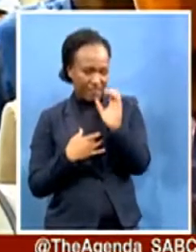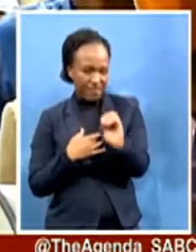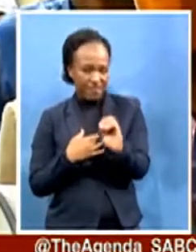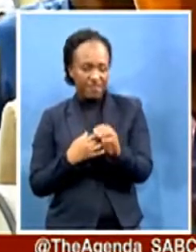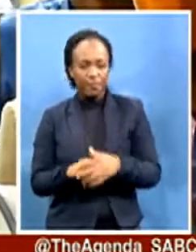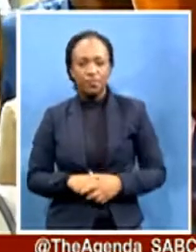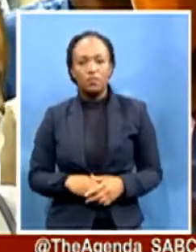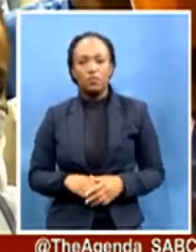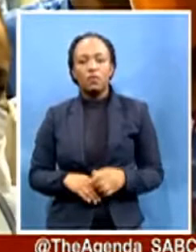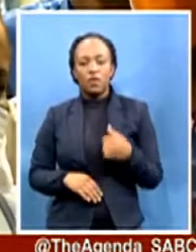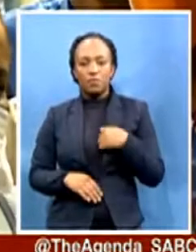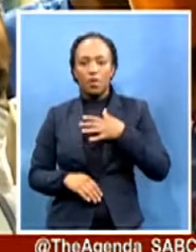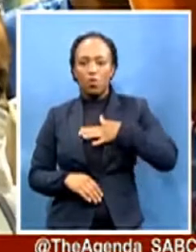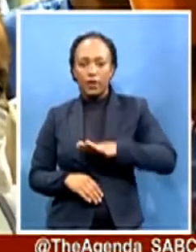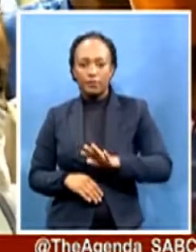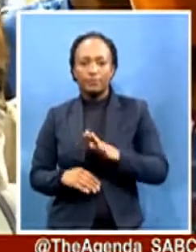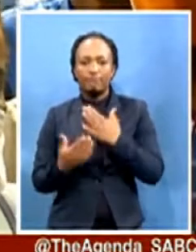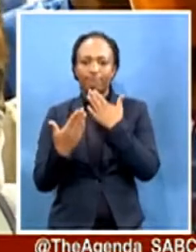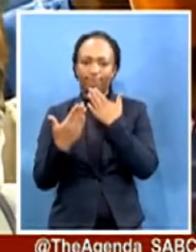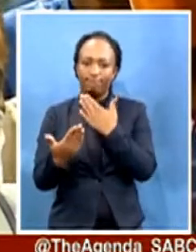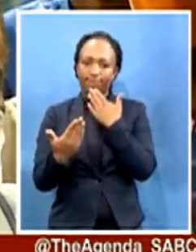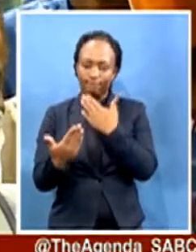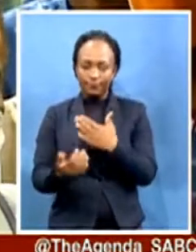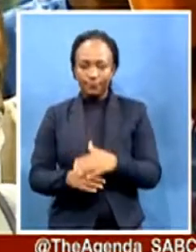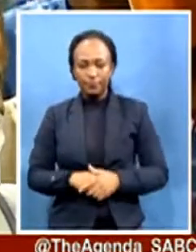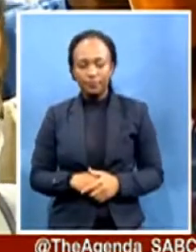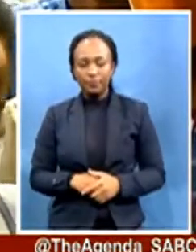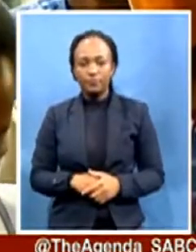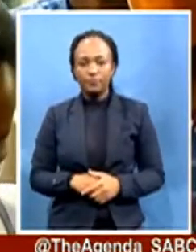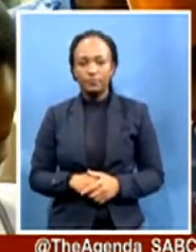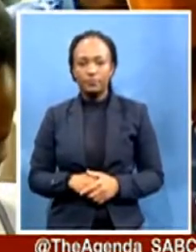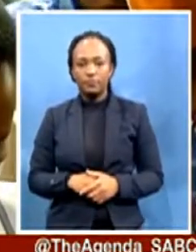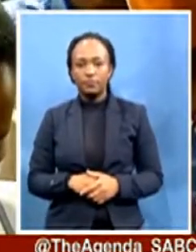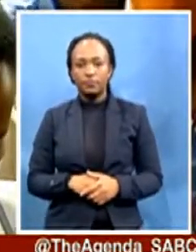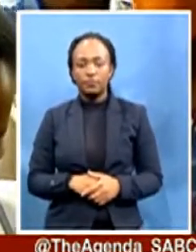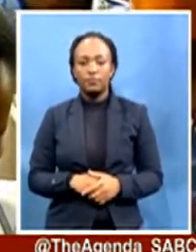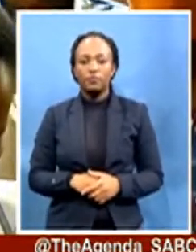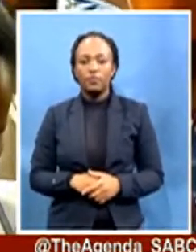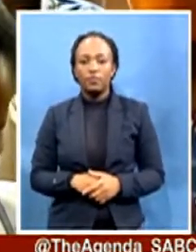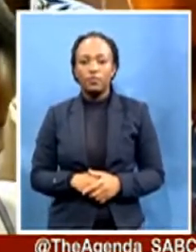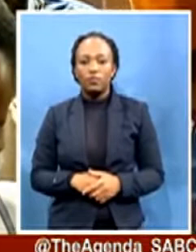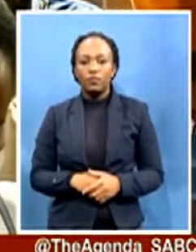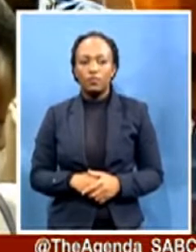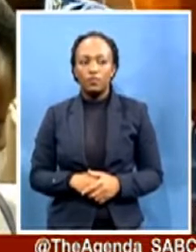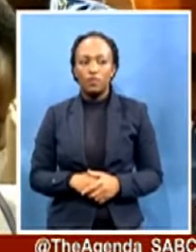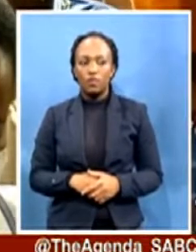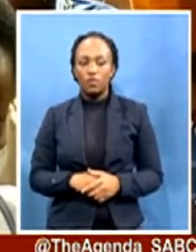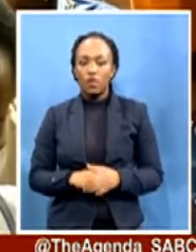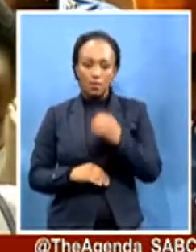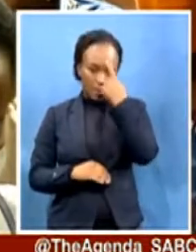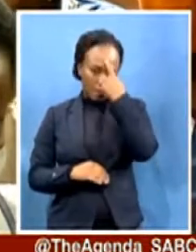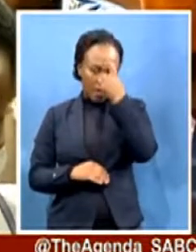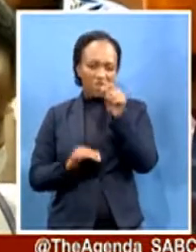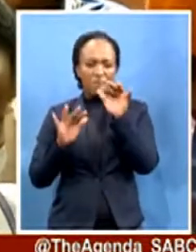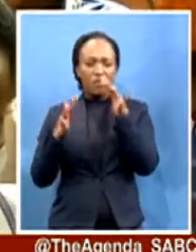appreciate that. I believe that those who have been through this, MEC, thank you for starting the